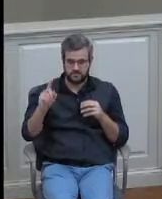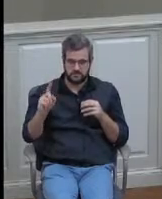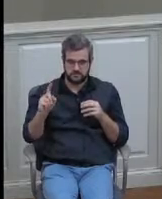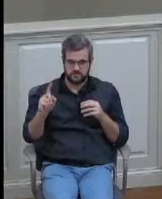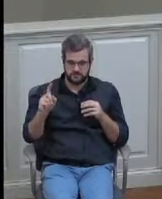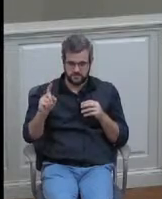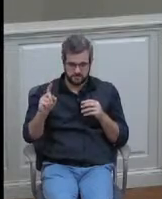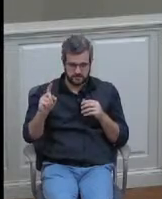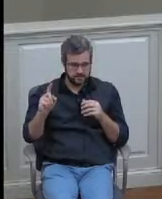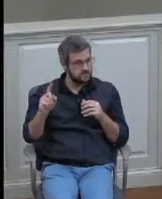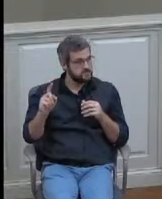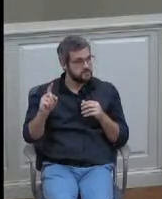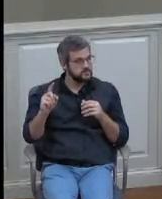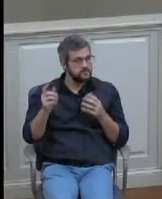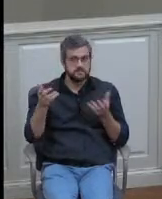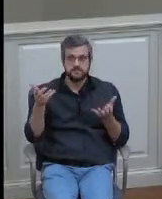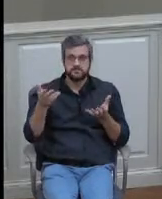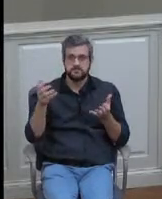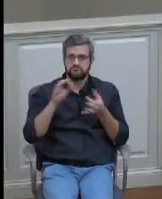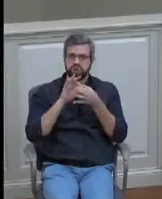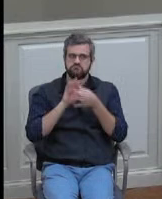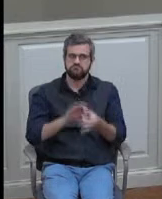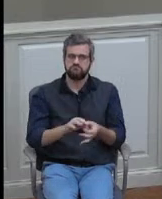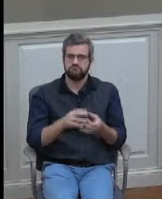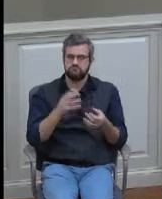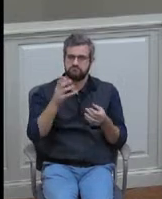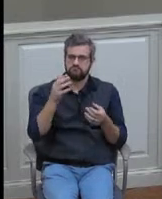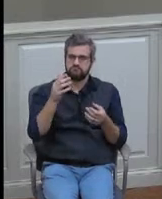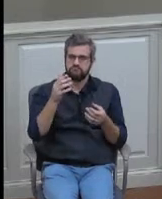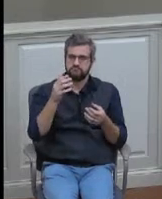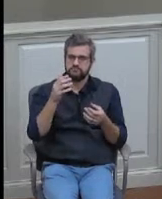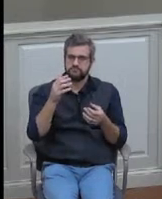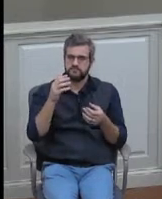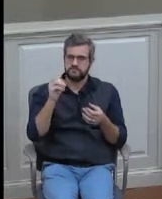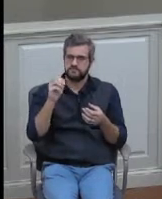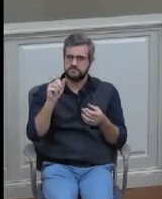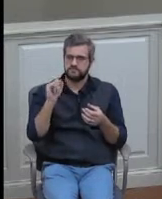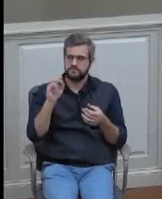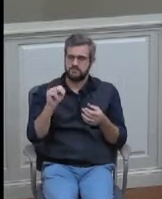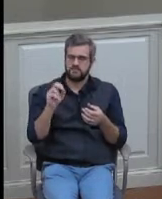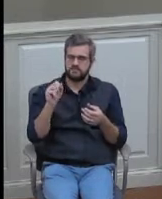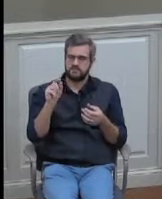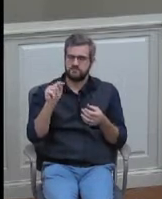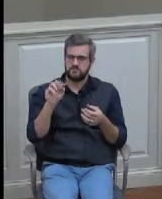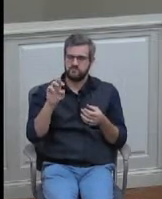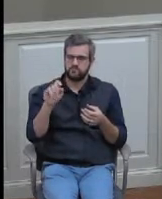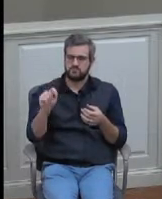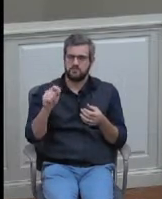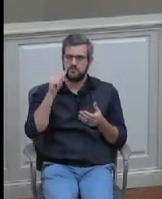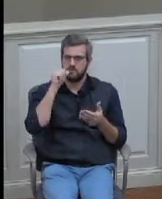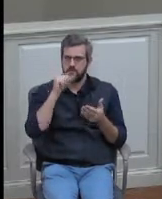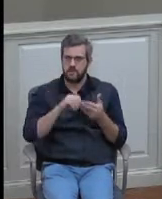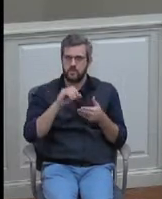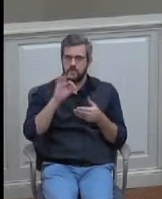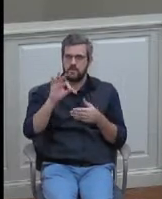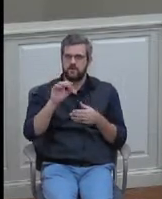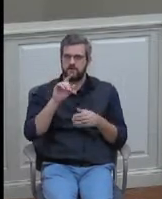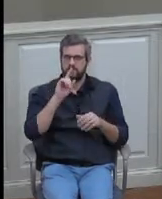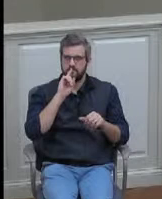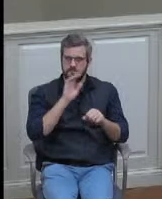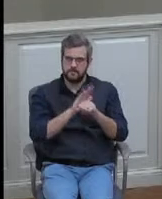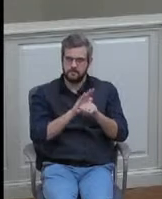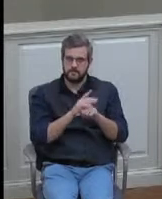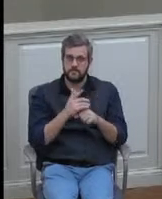2021-01-11-01. This is in regards to the Main Street Letter of Commitment, which you